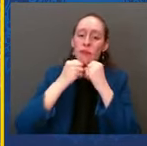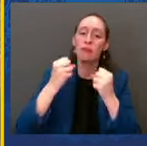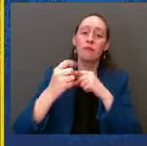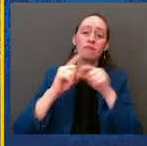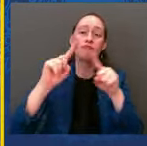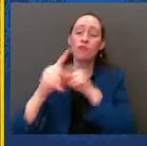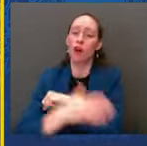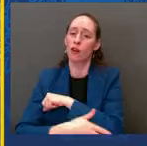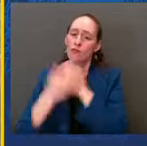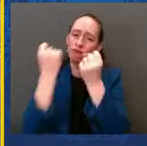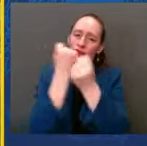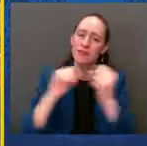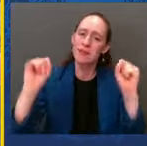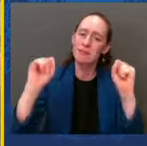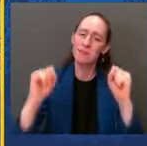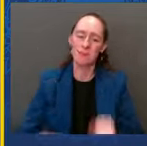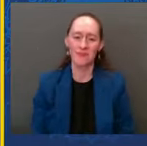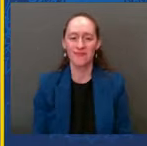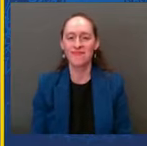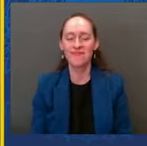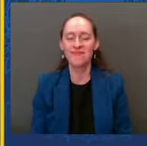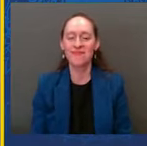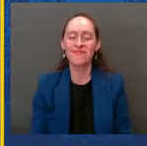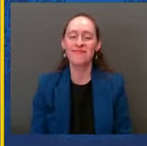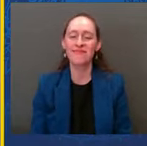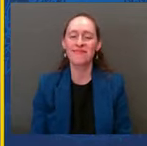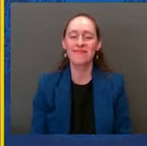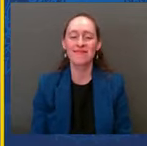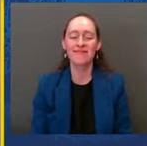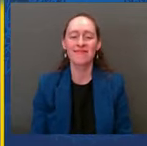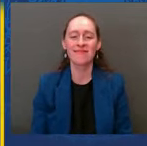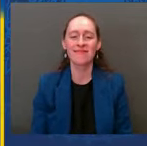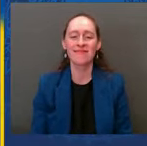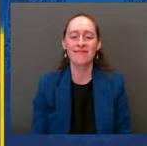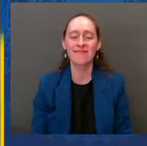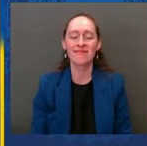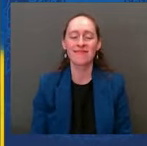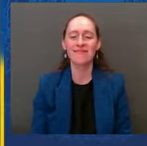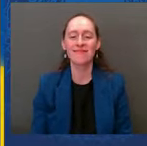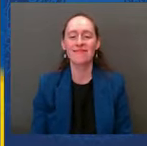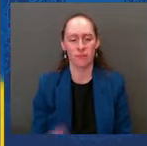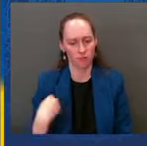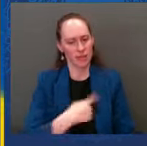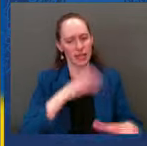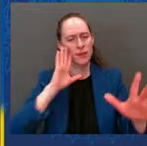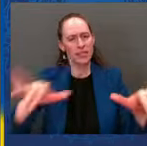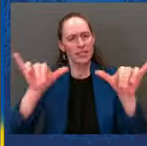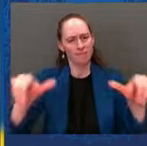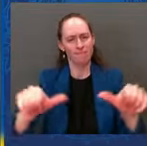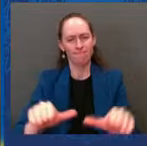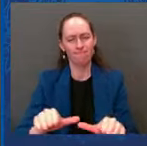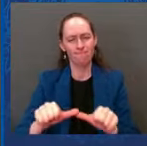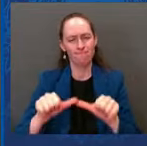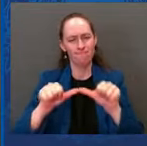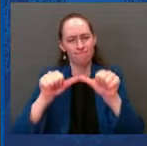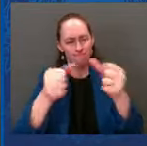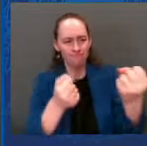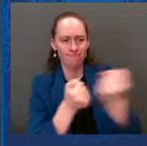stand in solidarity with Ukraine, and we will stand in solidarity with Ukraine. There is no freedom without solidarity. Long live free